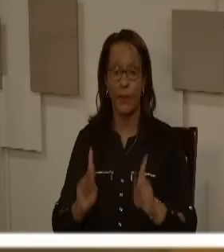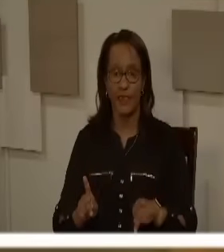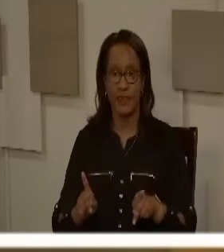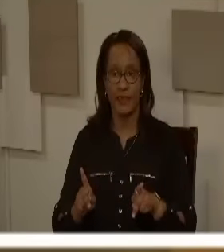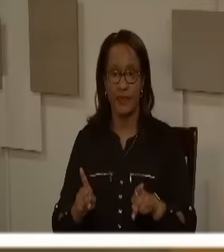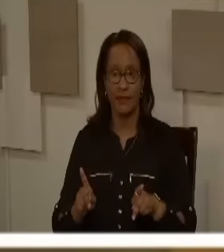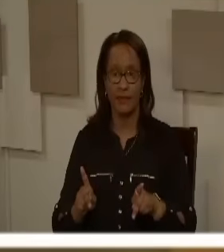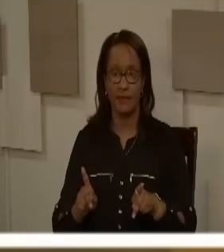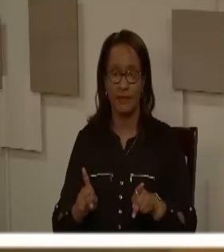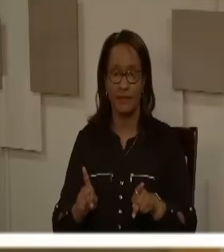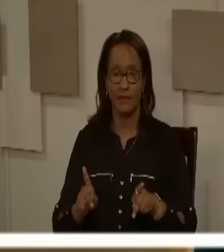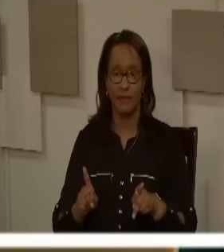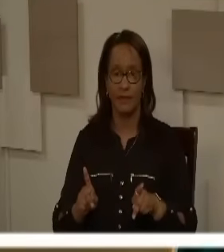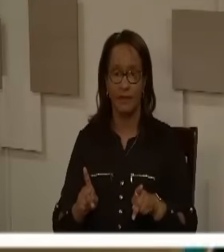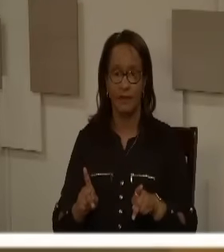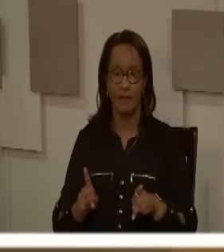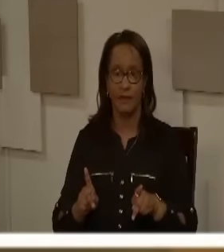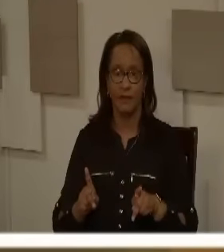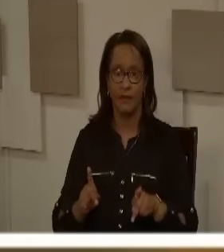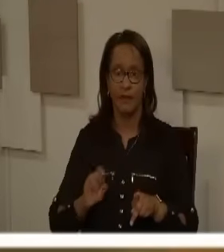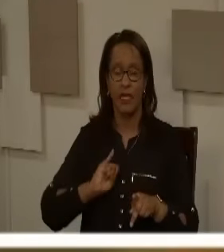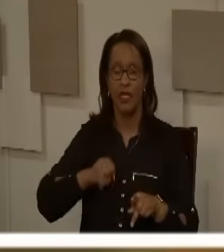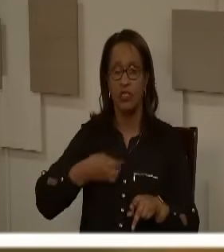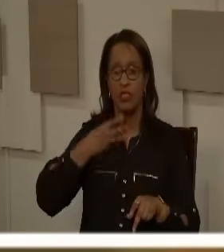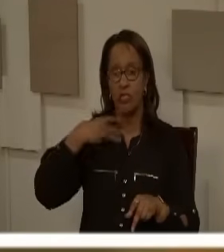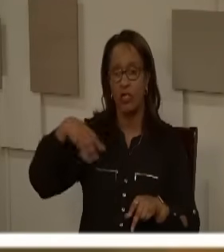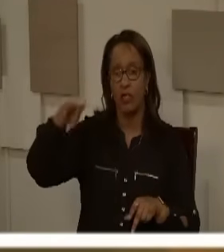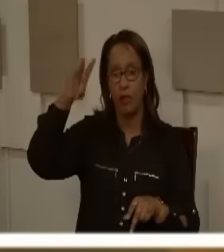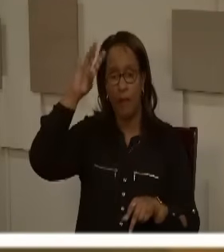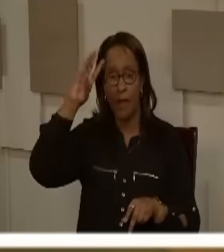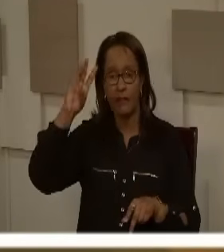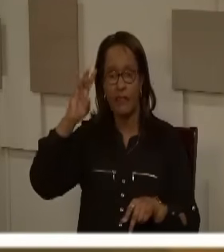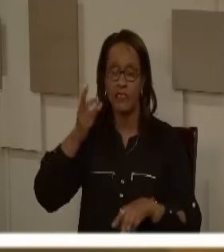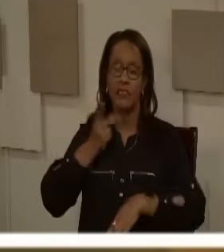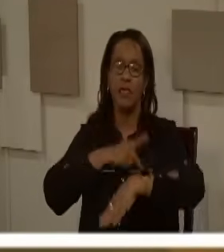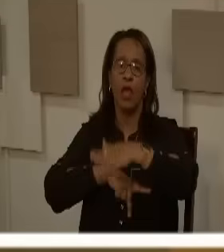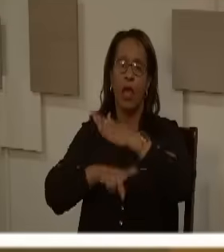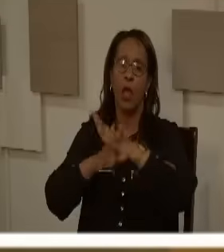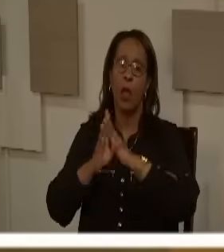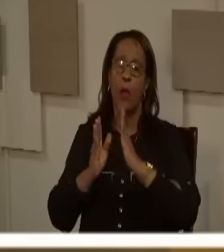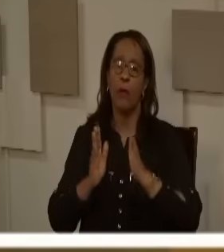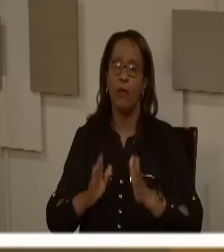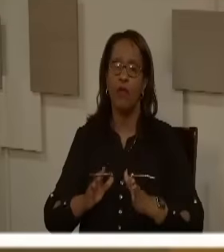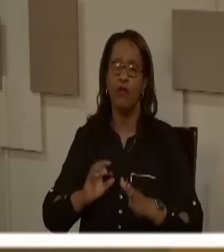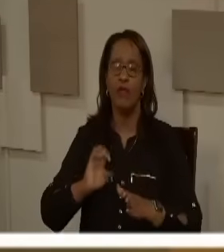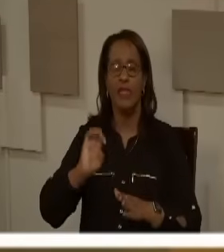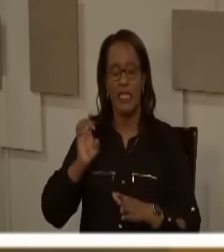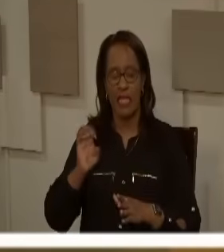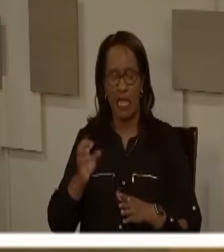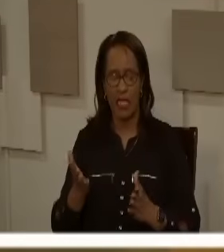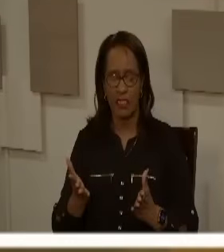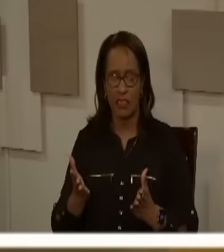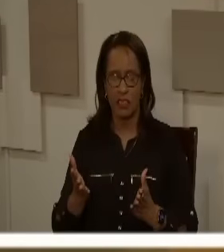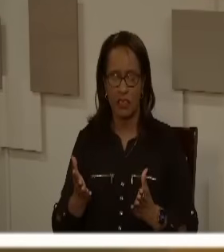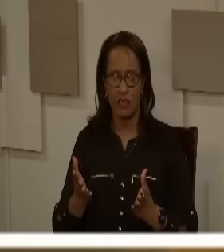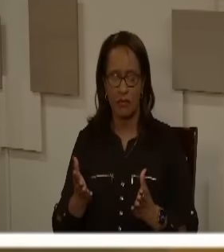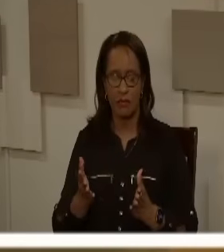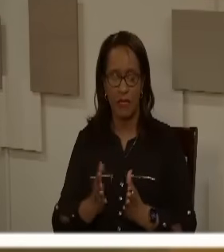Herod had killed, Elijah, who had gone up into heaven, one of the other prophets. And then he says, "But